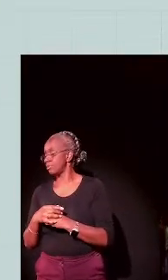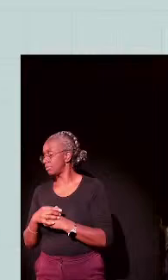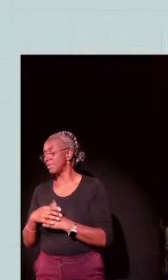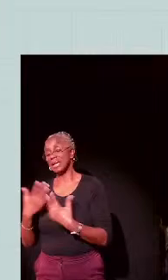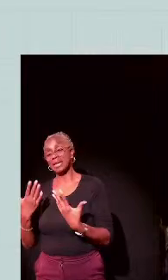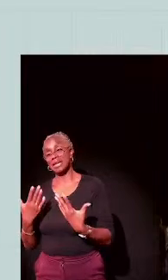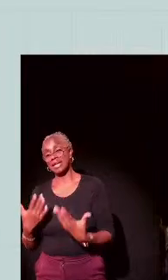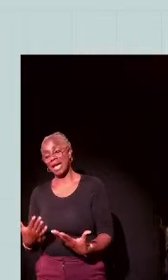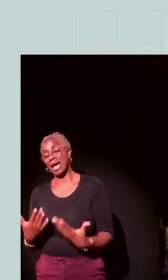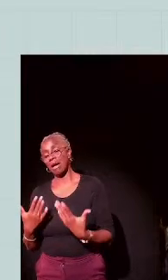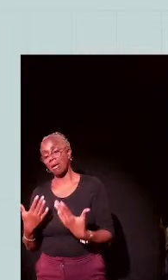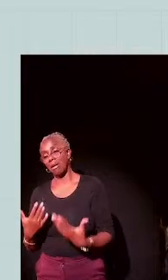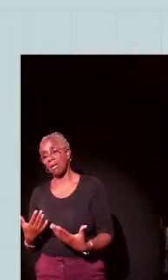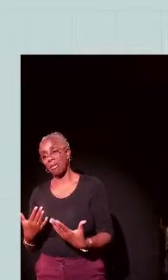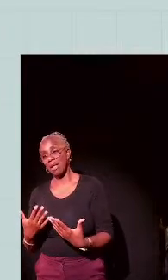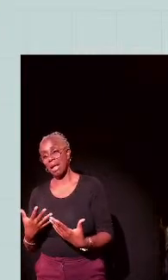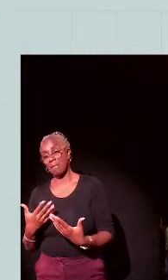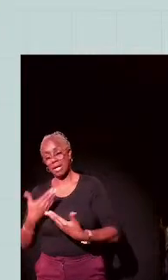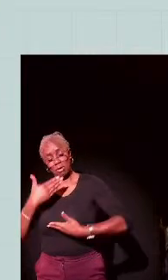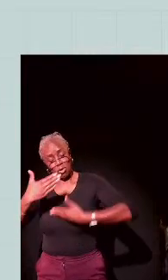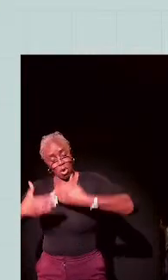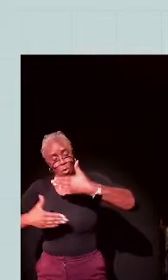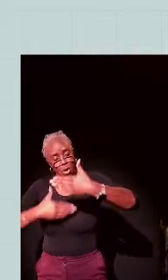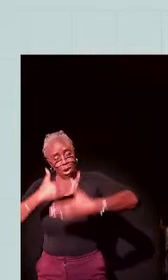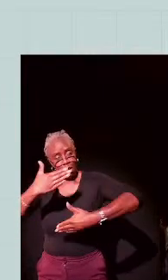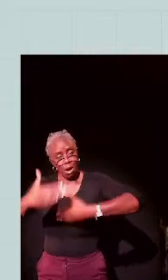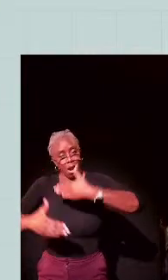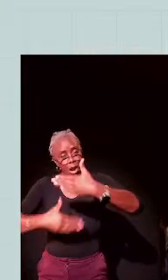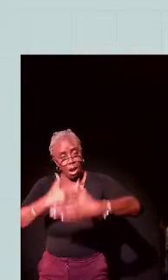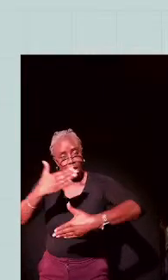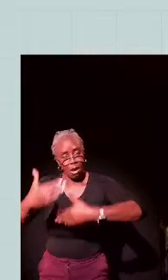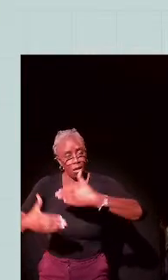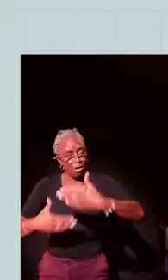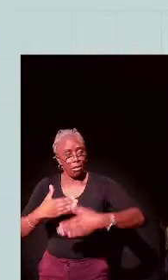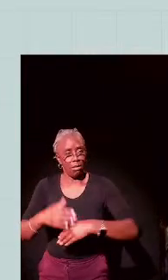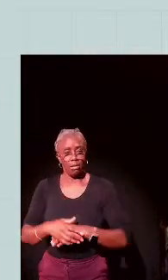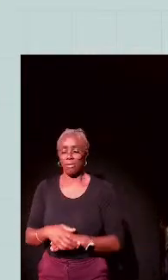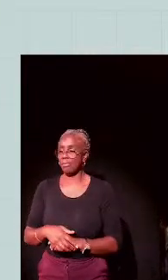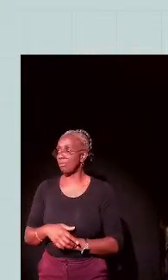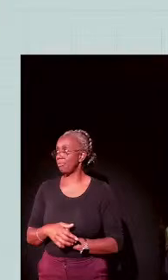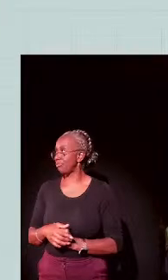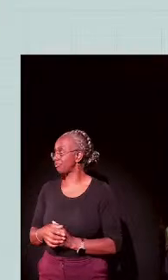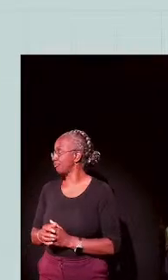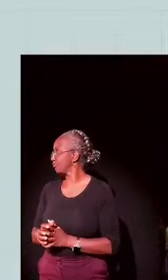now today finds them really useful: bikers, people with trams, trolleys, all of those things.